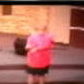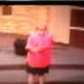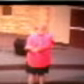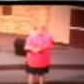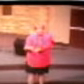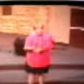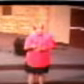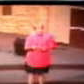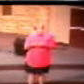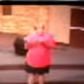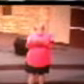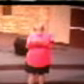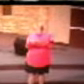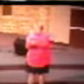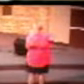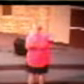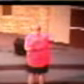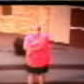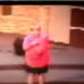Can I get you another hamburger?